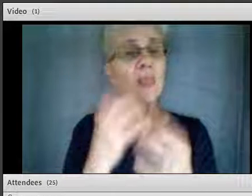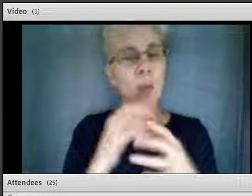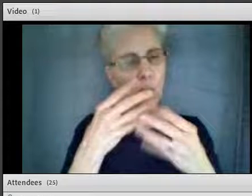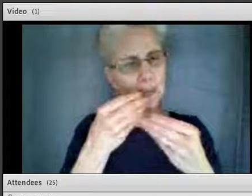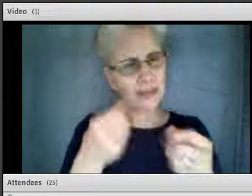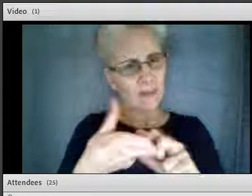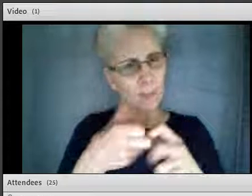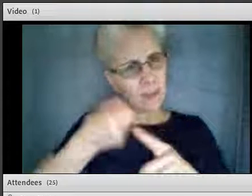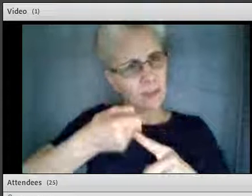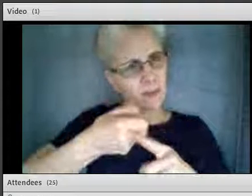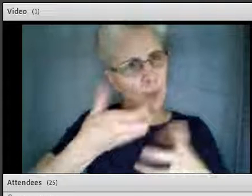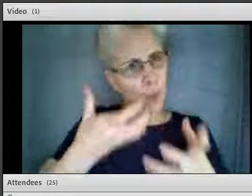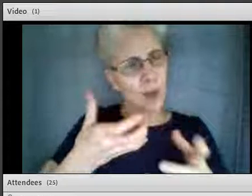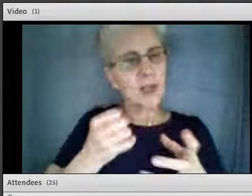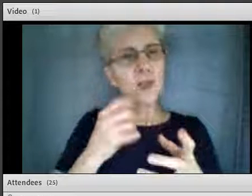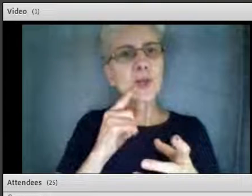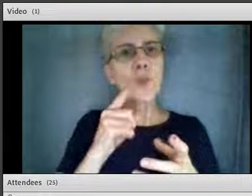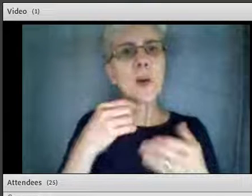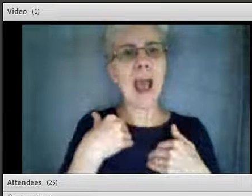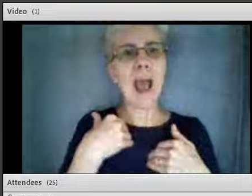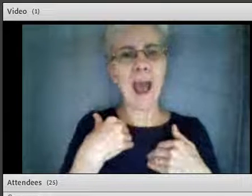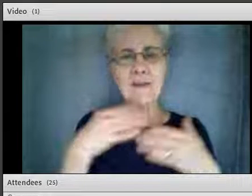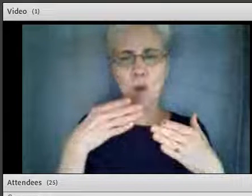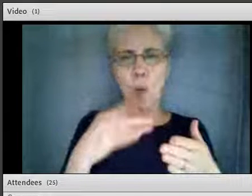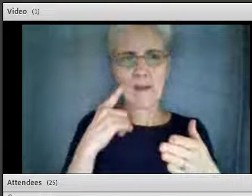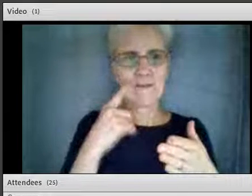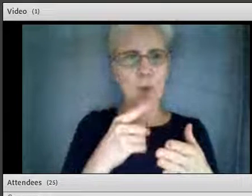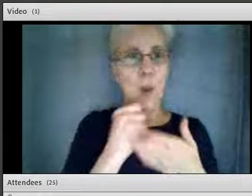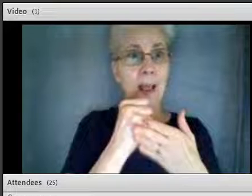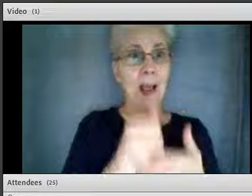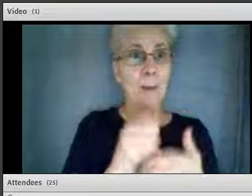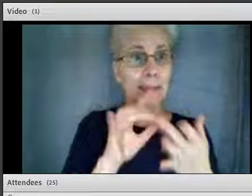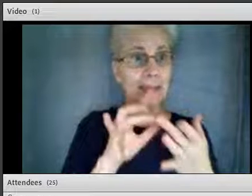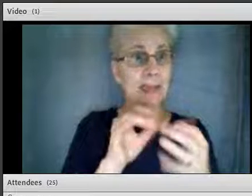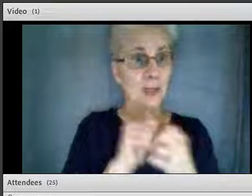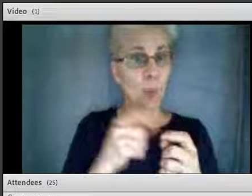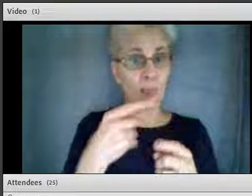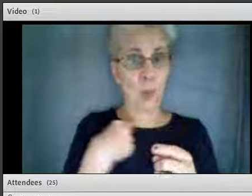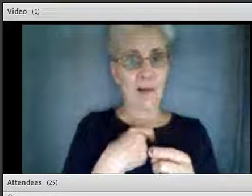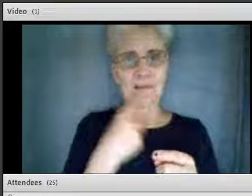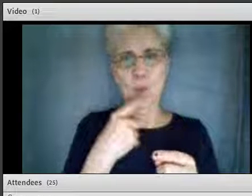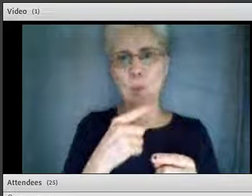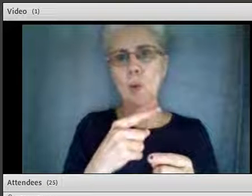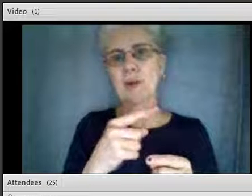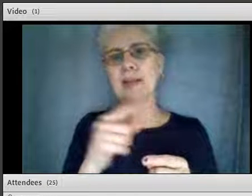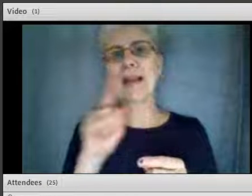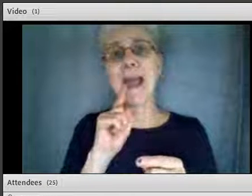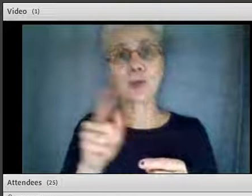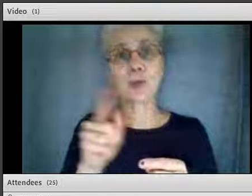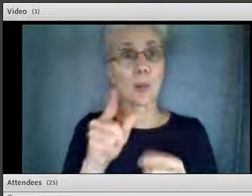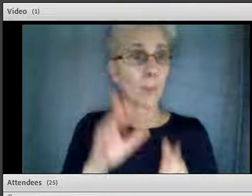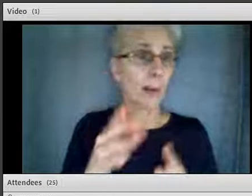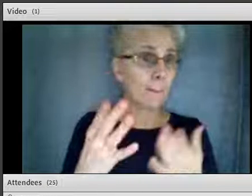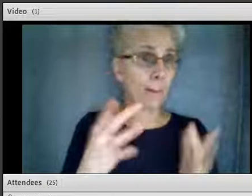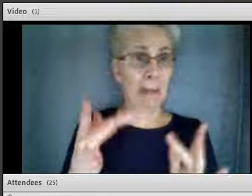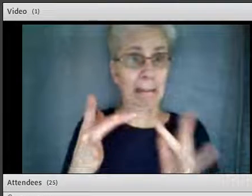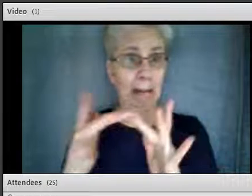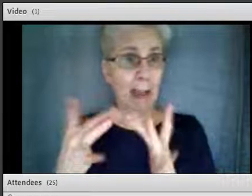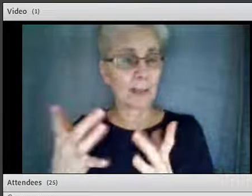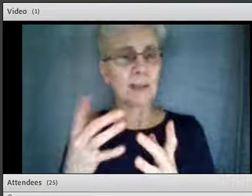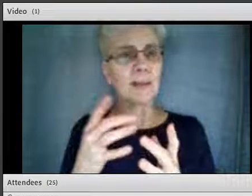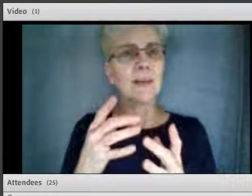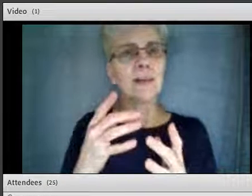an outlet for actual help in connecting with one of us or an Ask a Librarian or some, getting hold of the library, but you